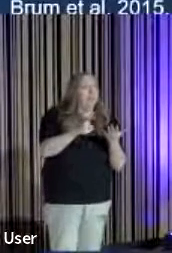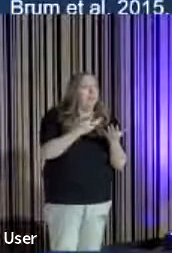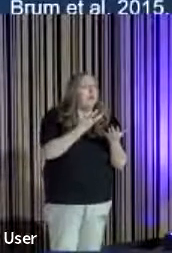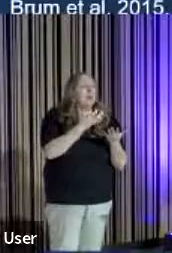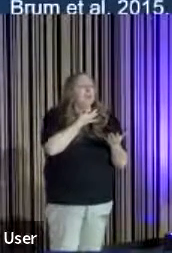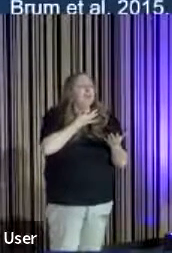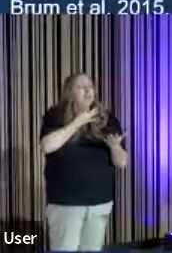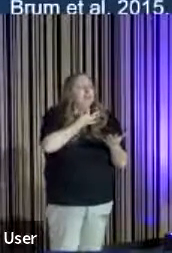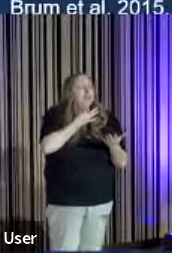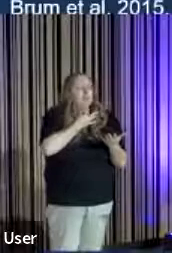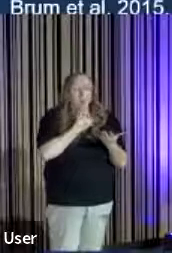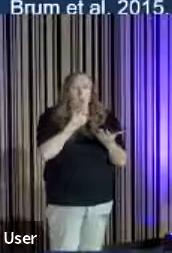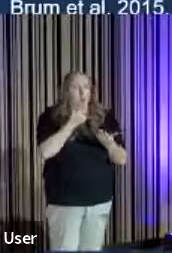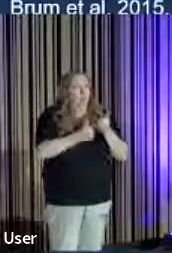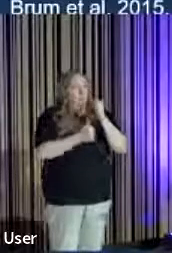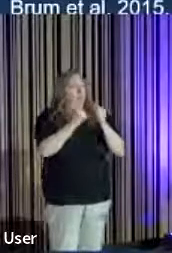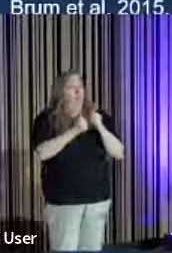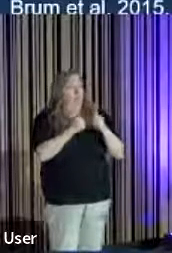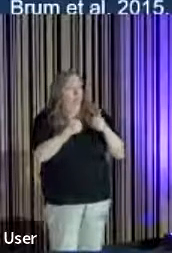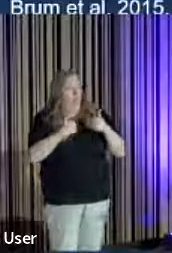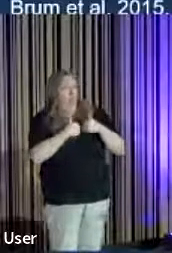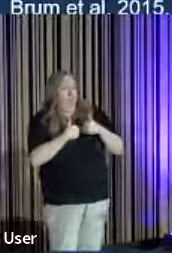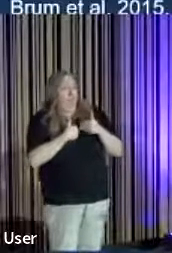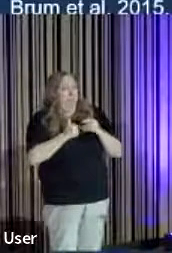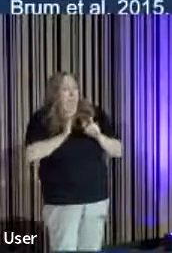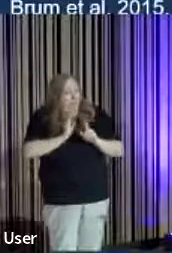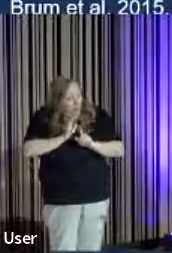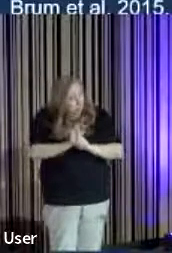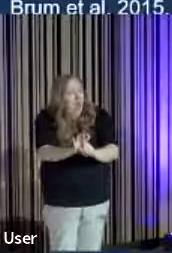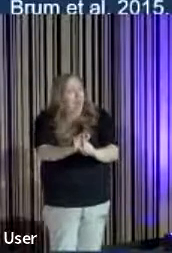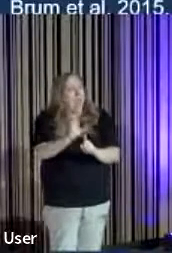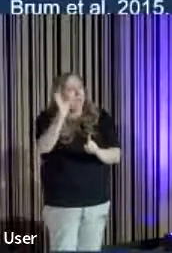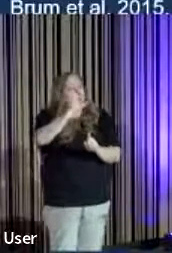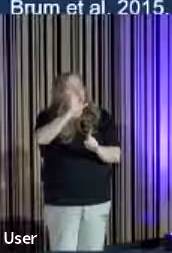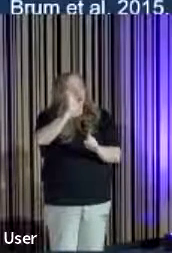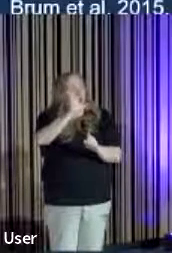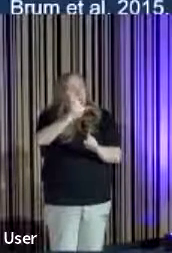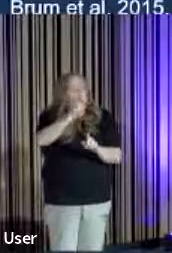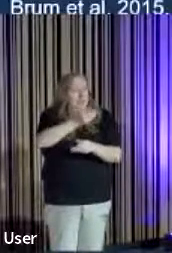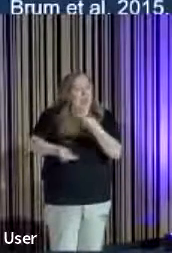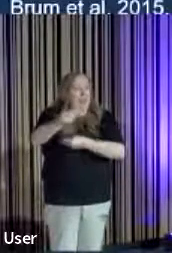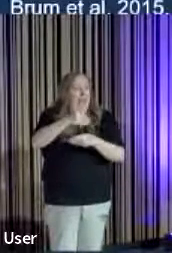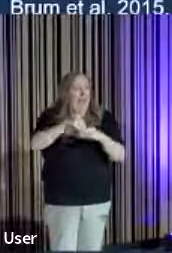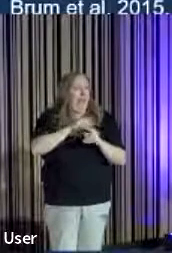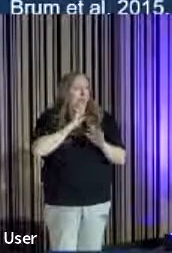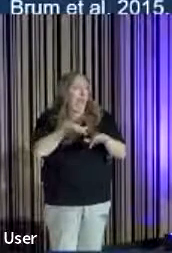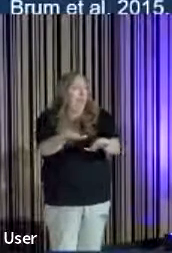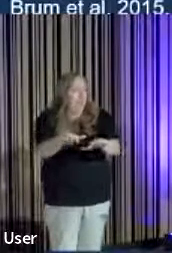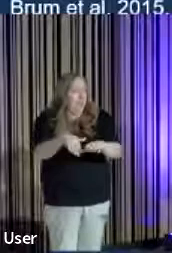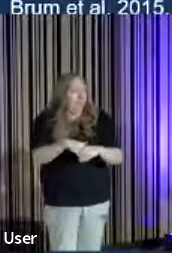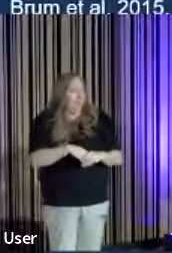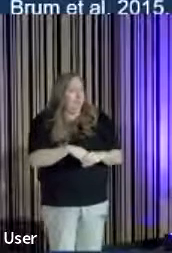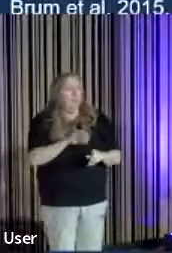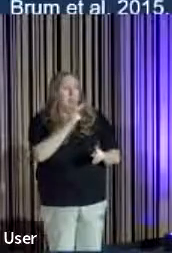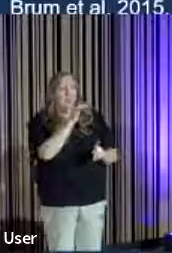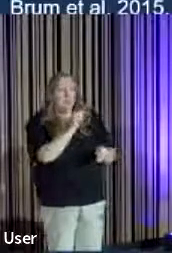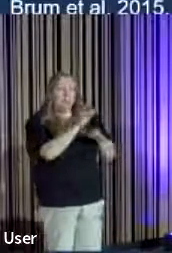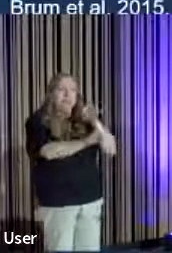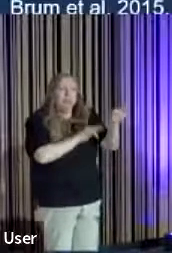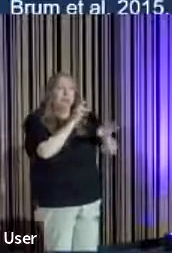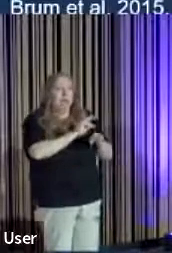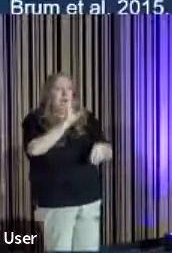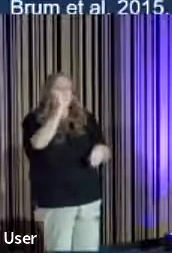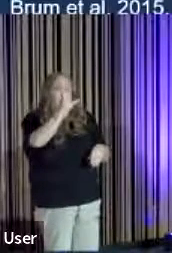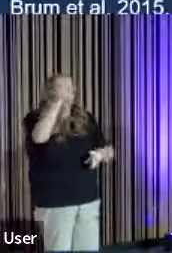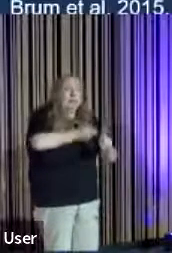organisms drive carbon export in the oceans? And Chris just mentioned how important this carbon export role is for the oceans. The